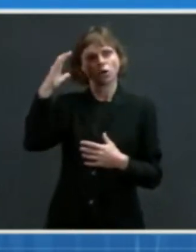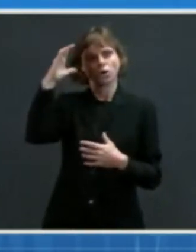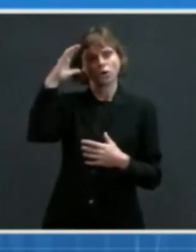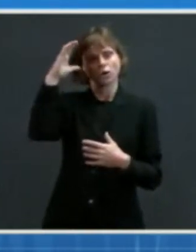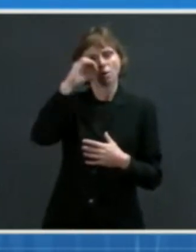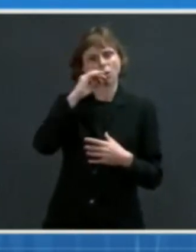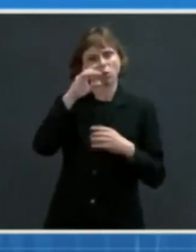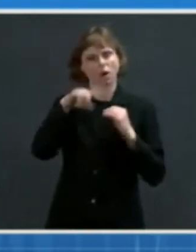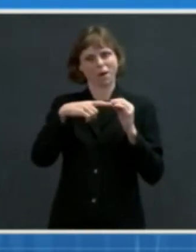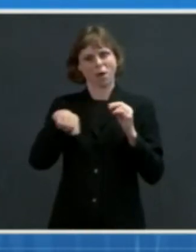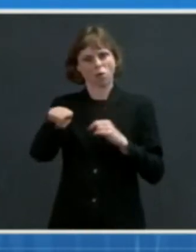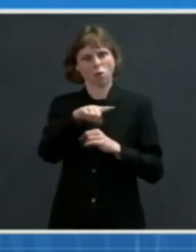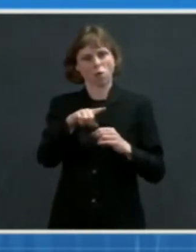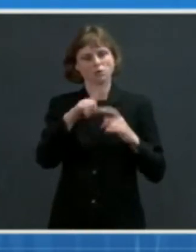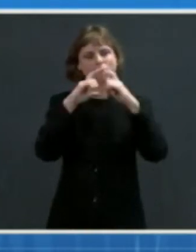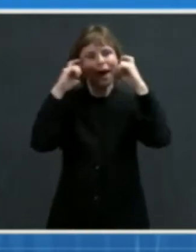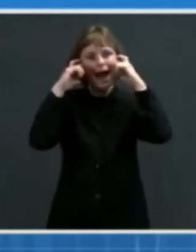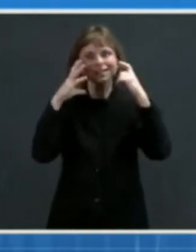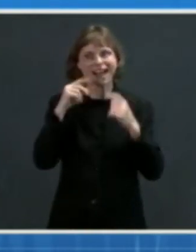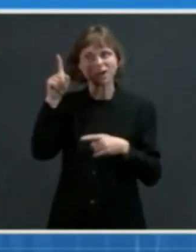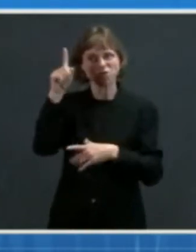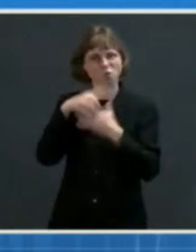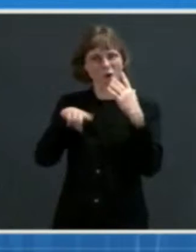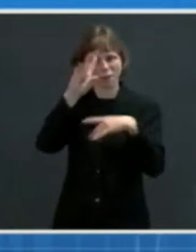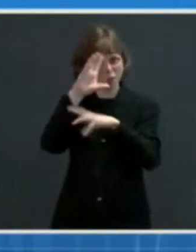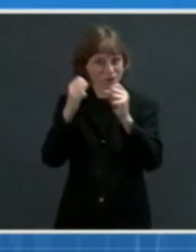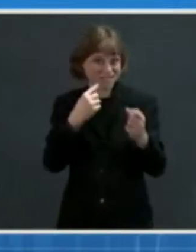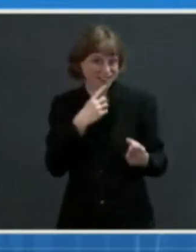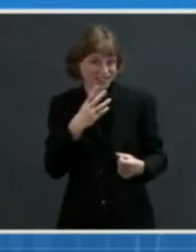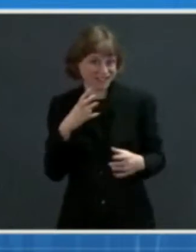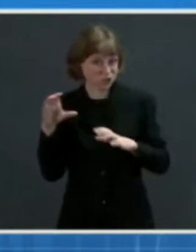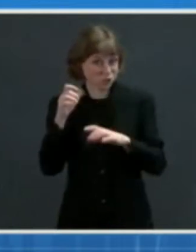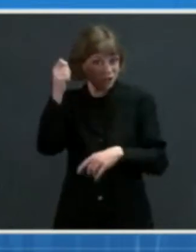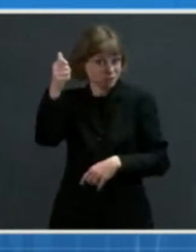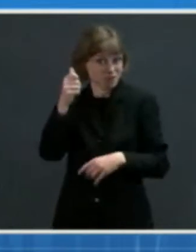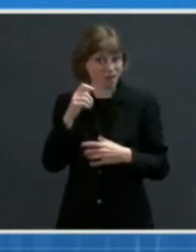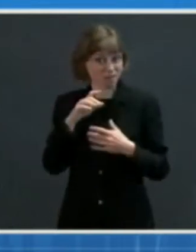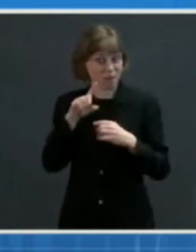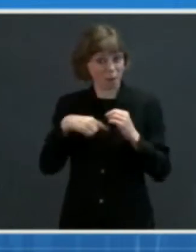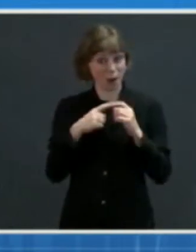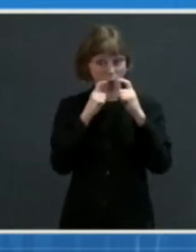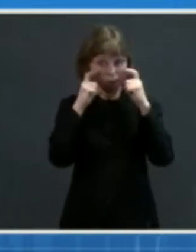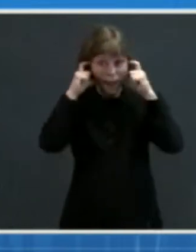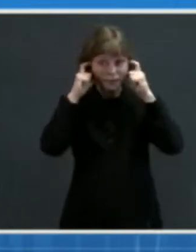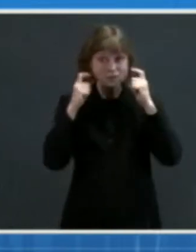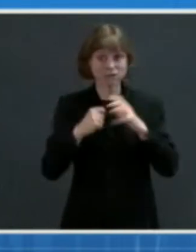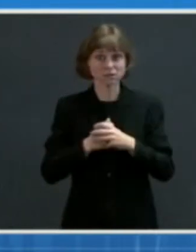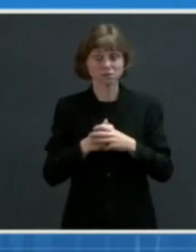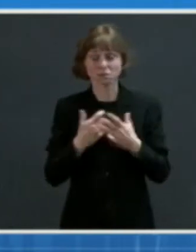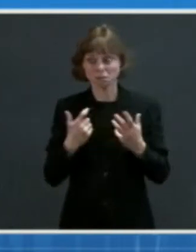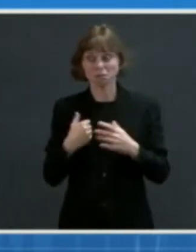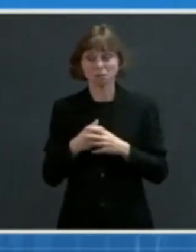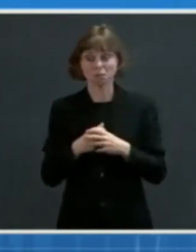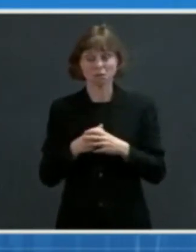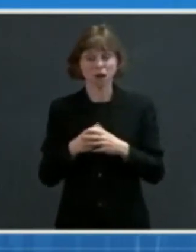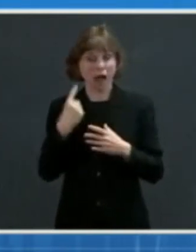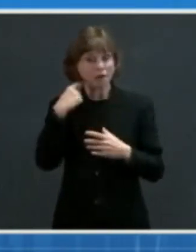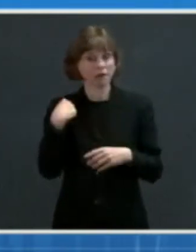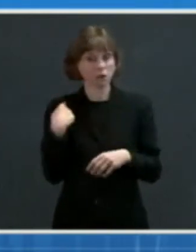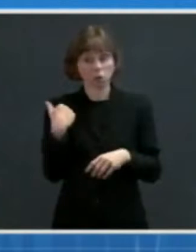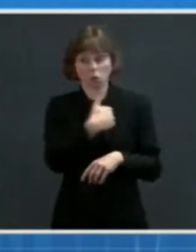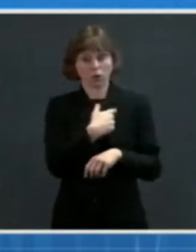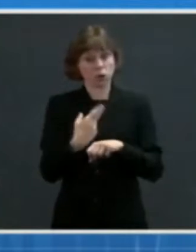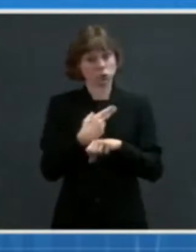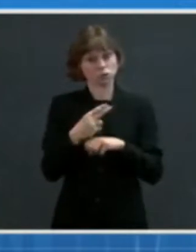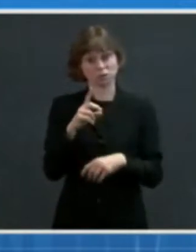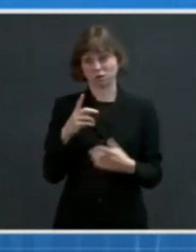is saying and doing on masks. And so, I think we are using the absolute full